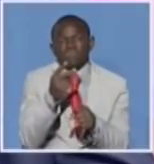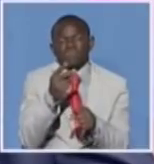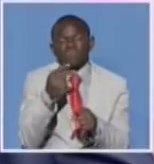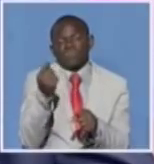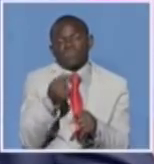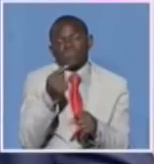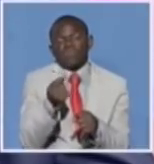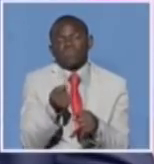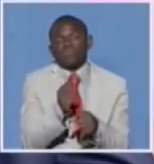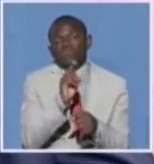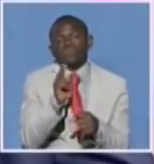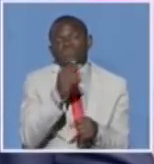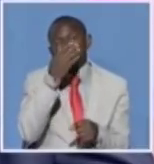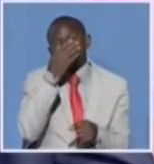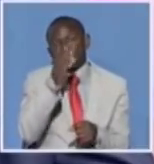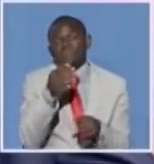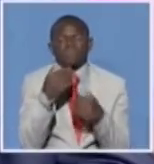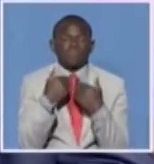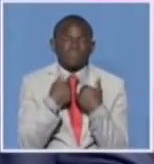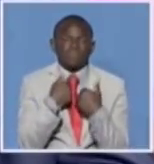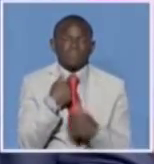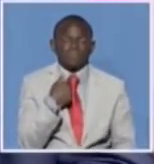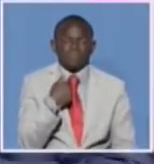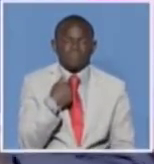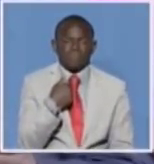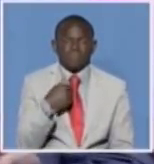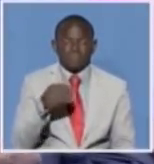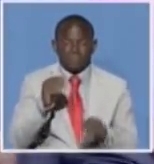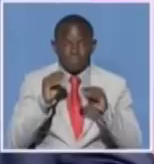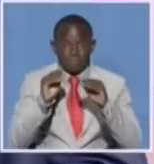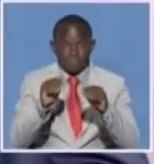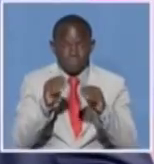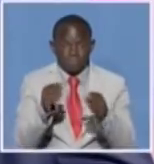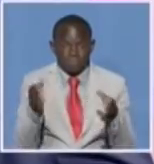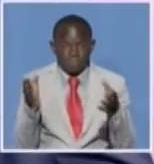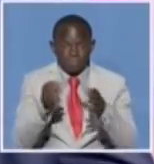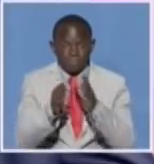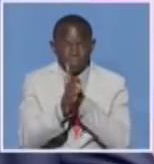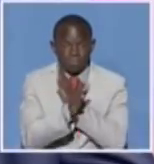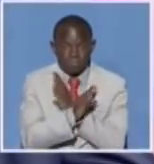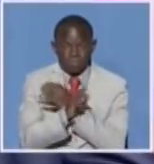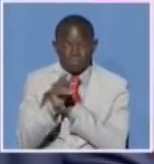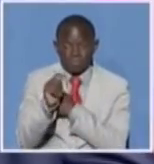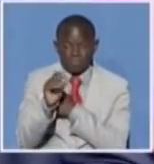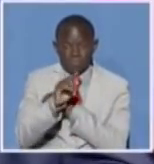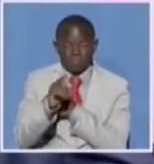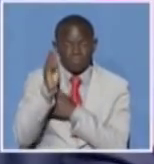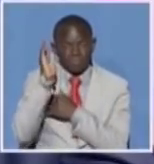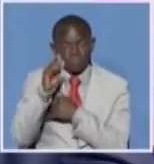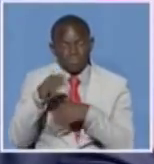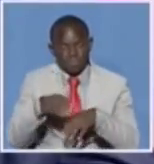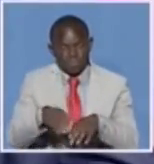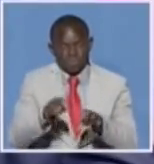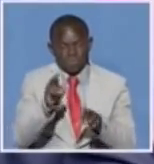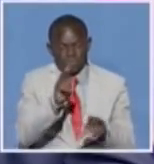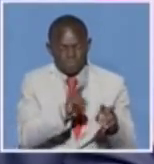process. The Teaching Council of Zambia will continue to monitor and review. Now, as a